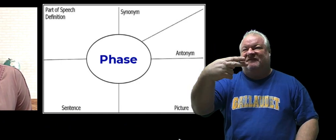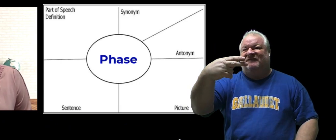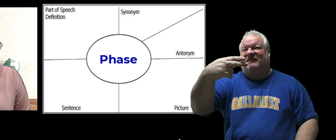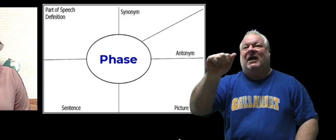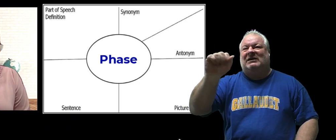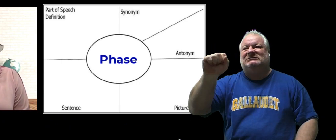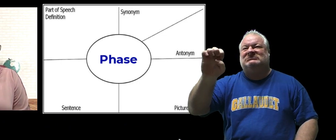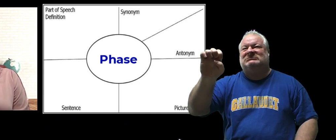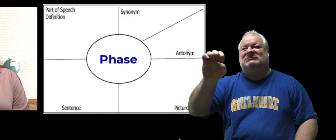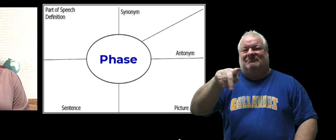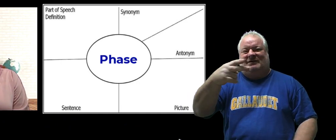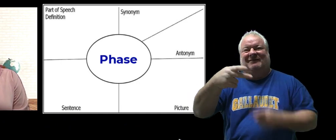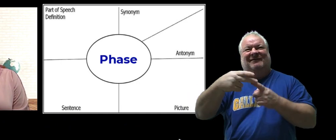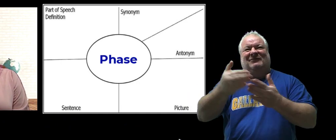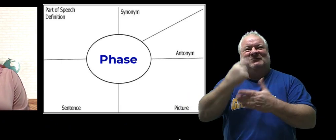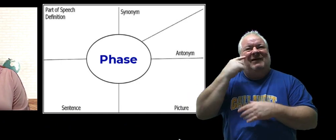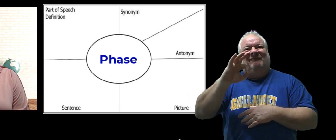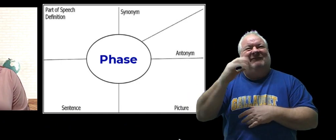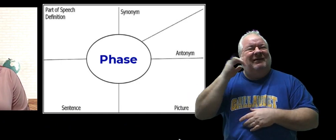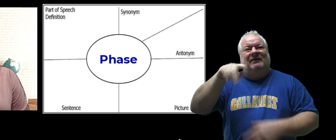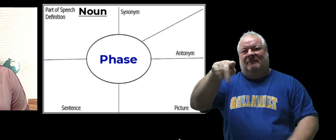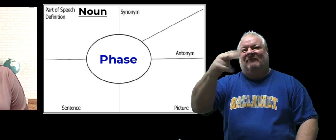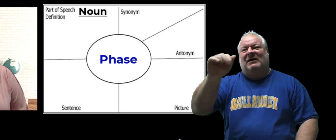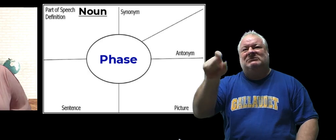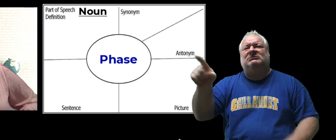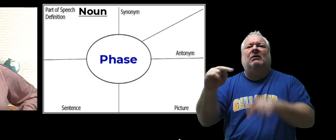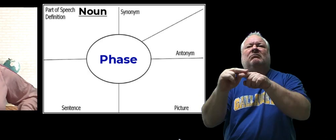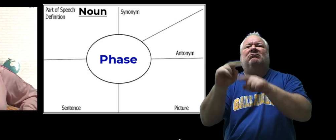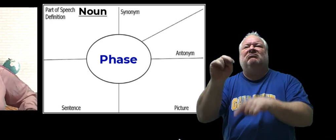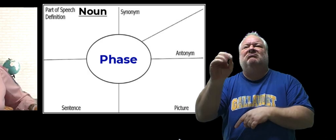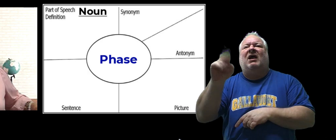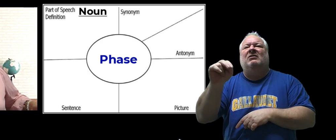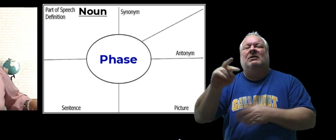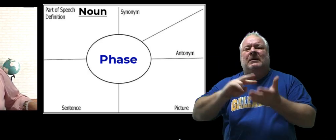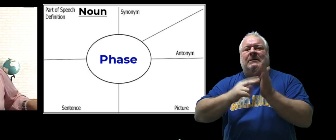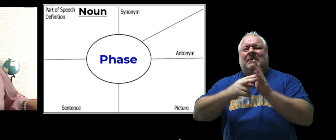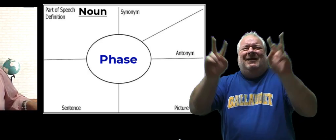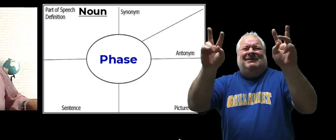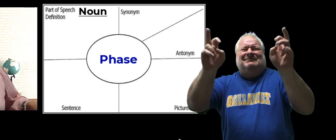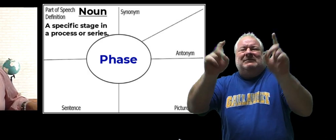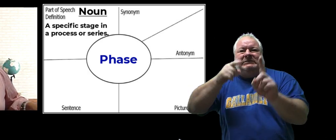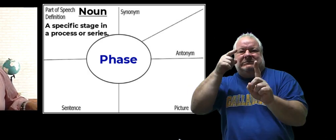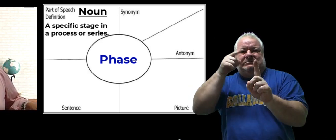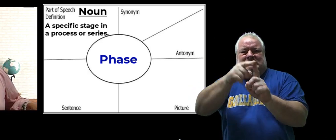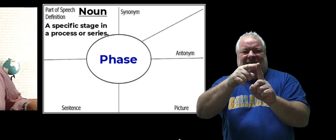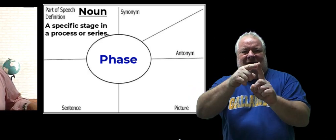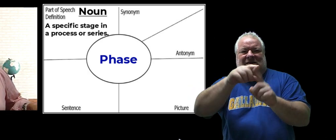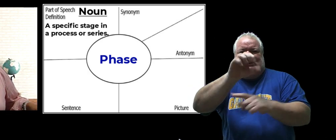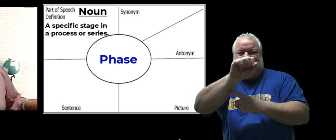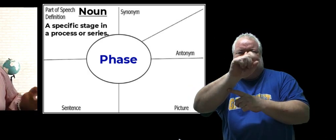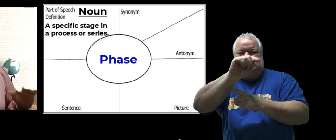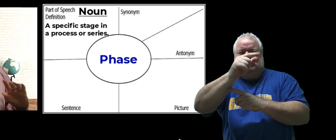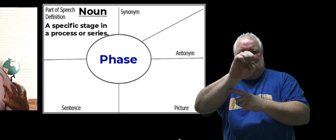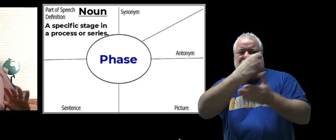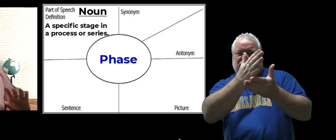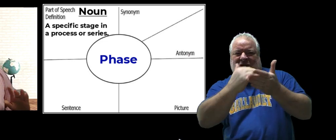Phase is the word of the day. It's a noun, and it means a specific stage